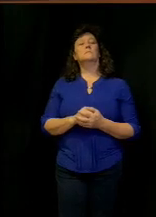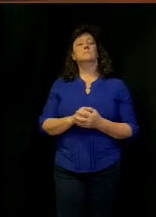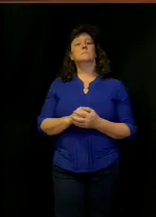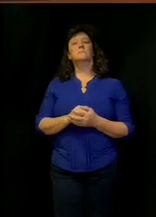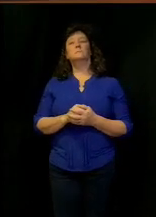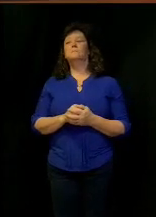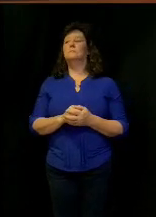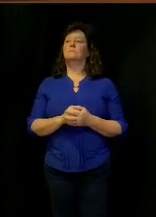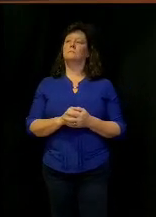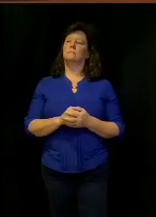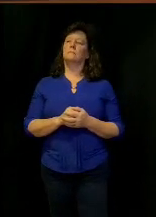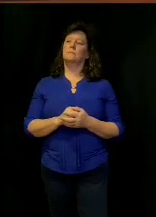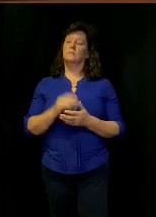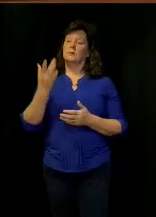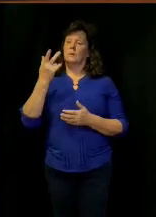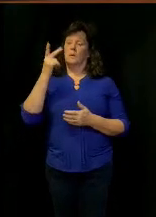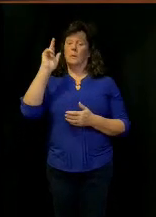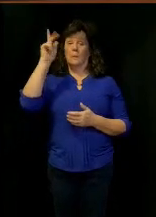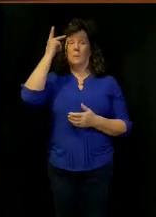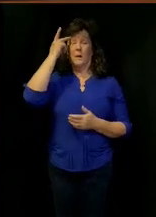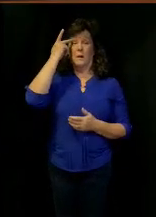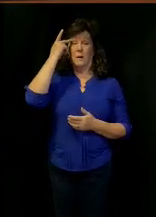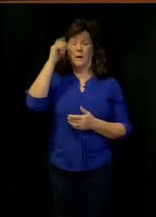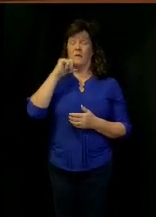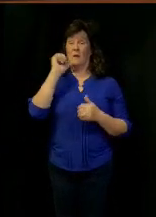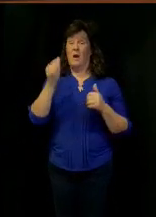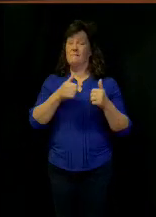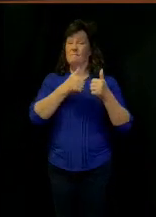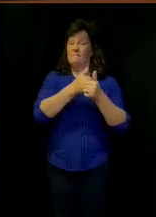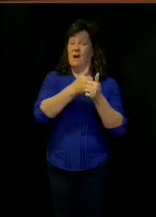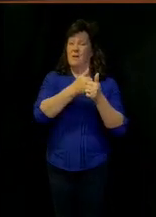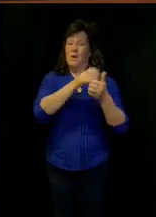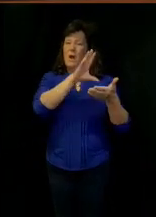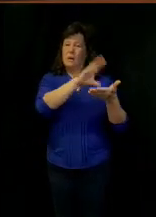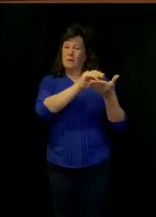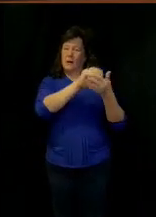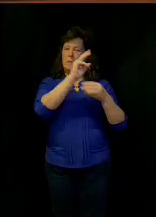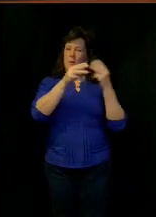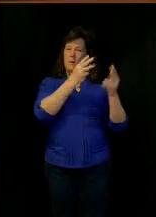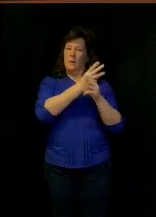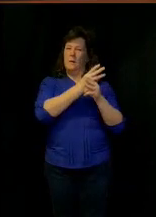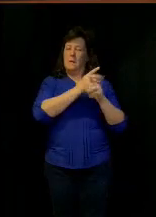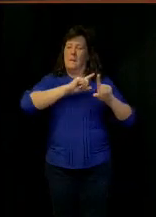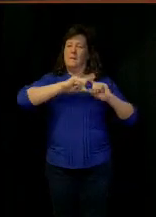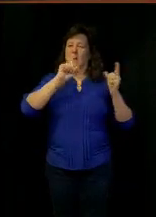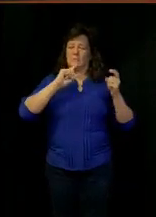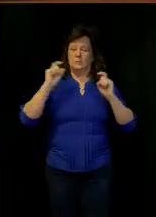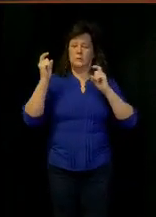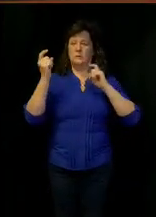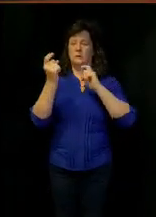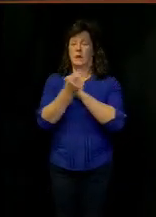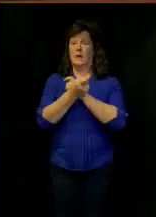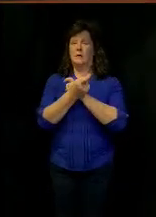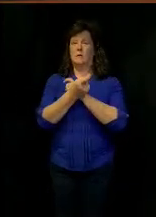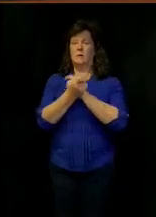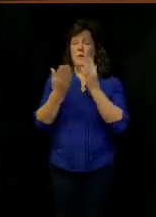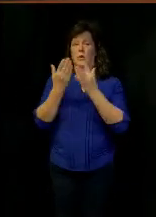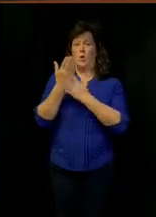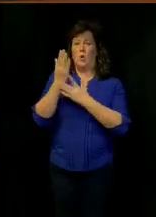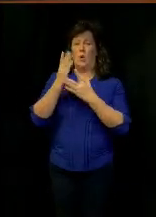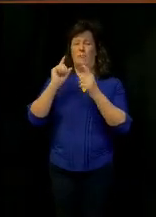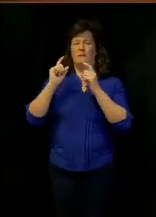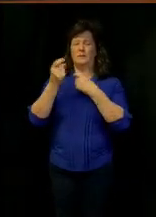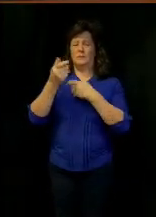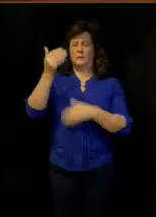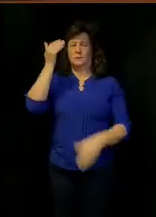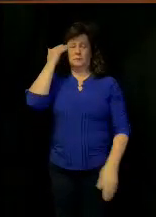Hallelujah. That's why Paul said, don't be conformed to this world, but be what? Come on, say it. But be what? Transformed by the what? The renewing